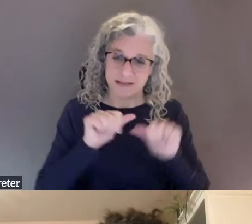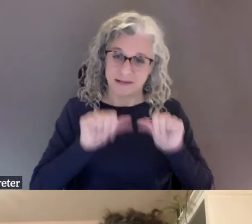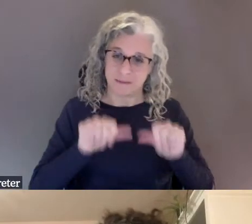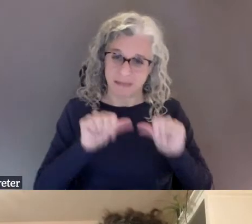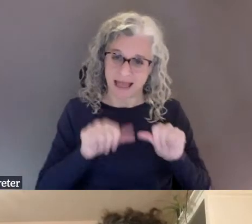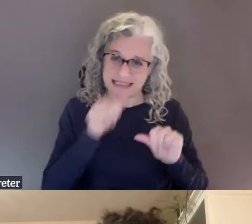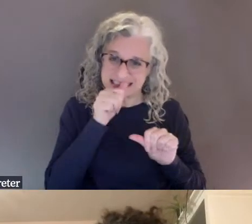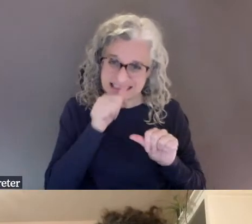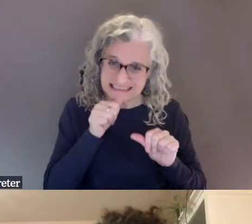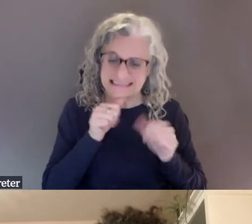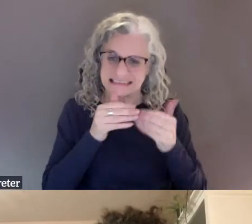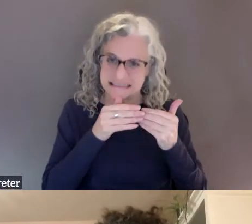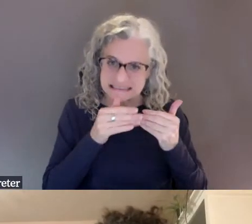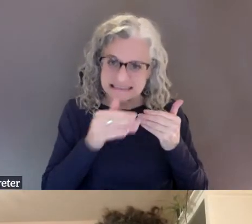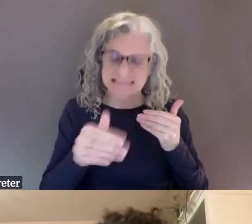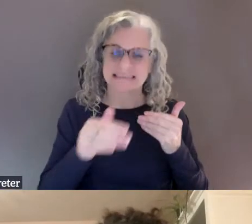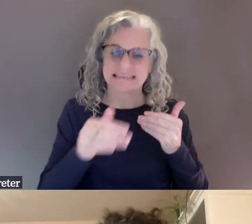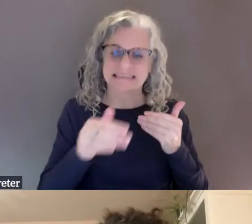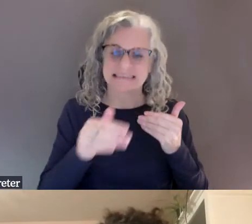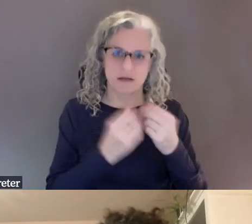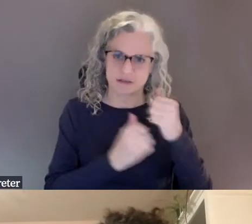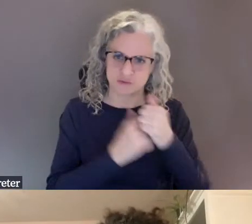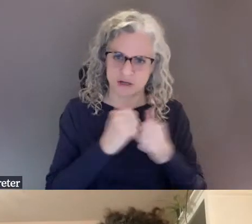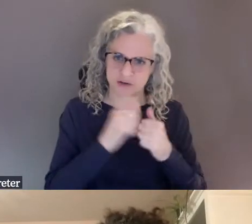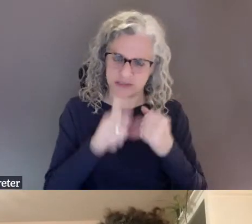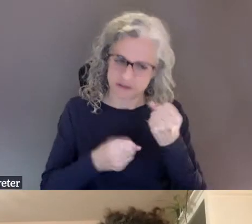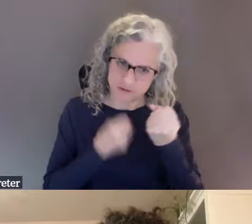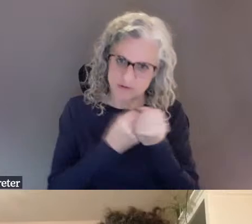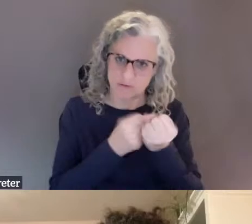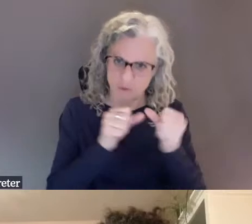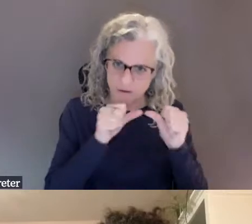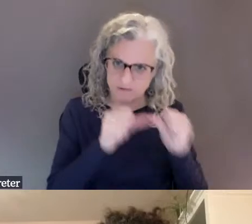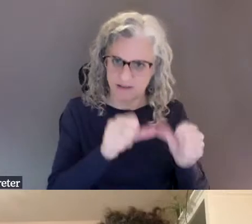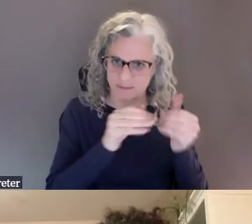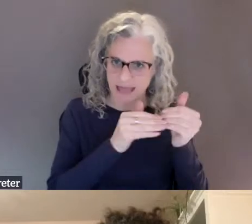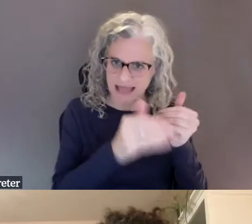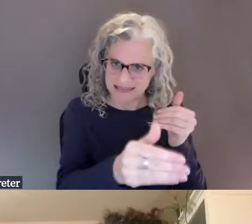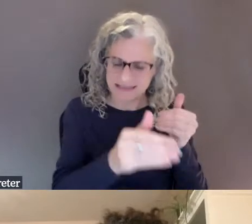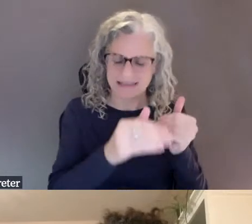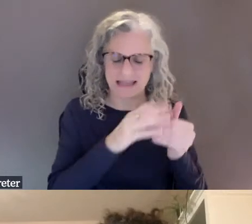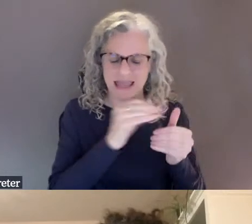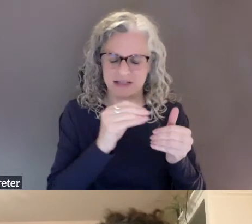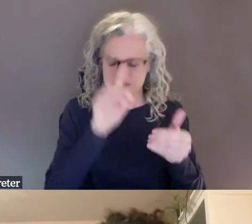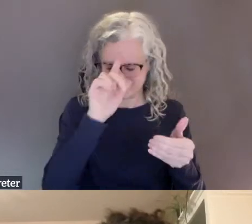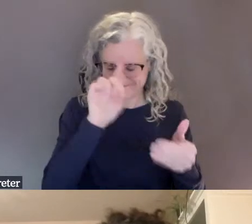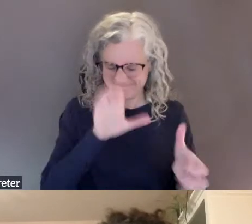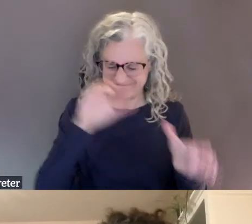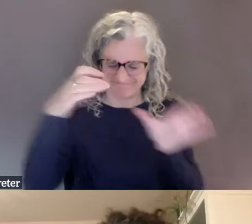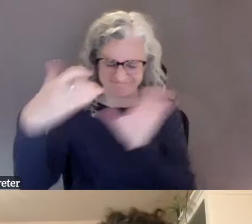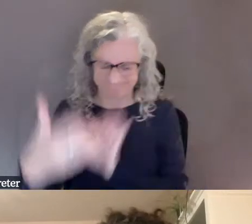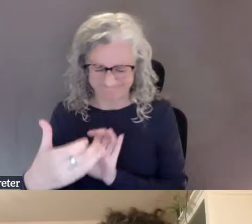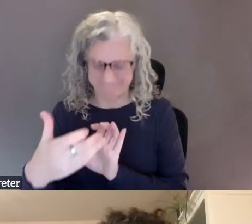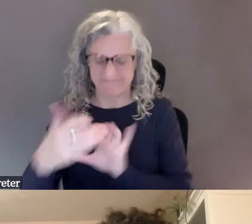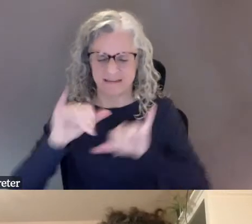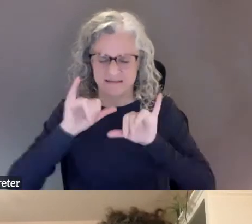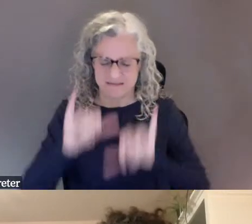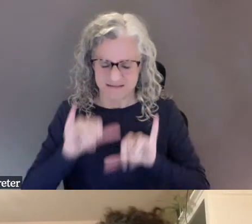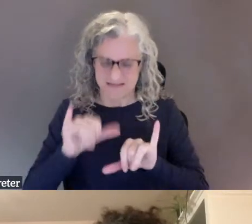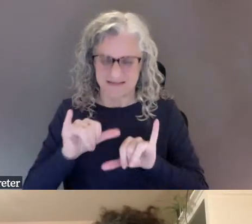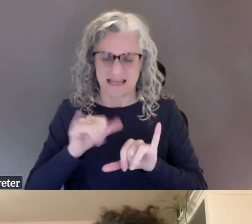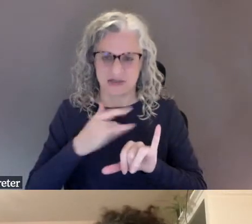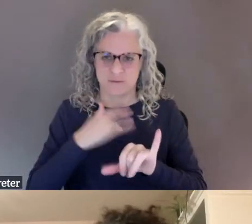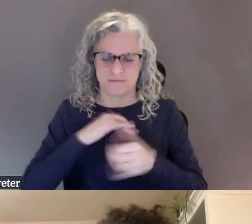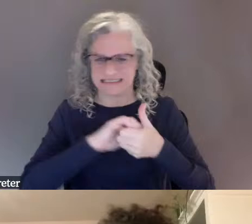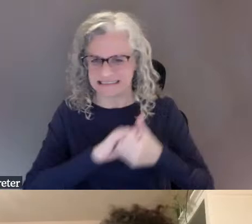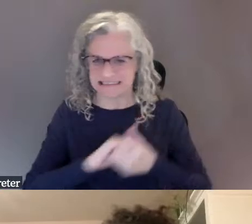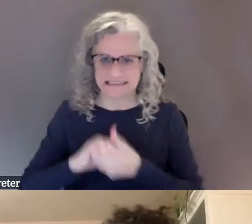that. You need to have an org structure that aligns with that. And you need to have a mentality and a deep solidarity with those that we're helping